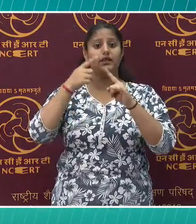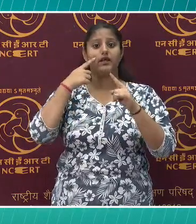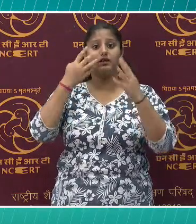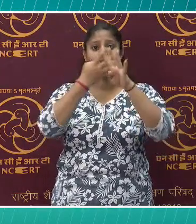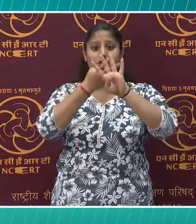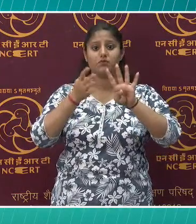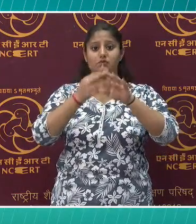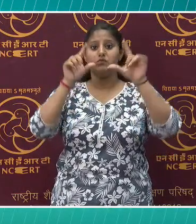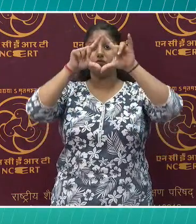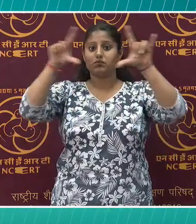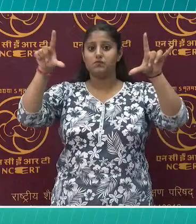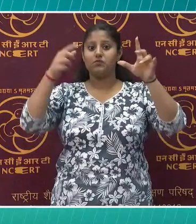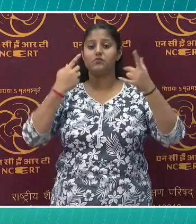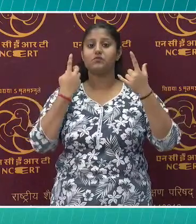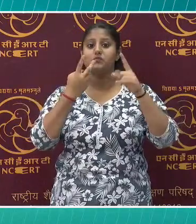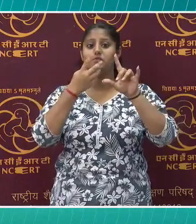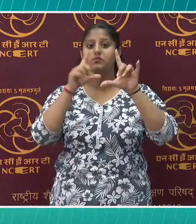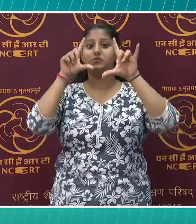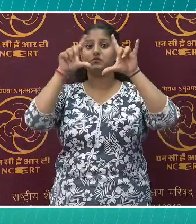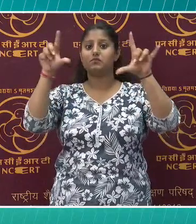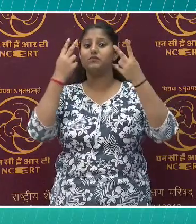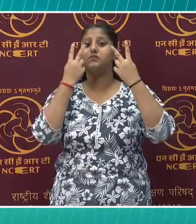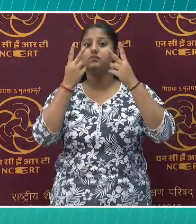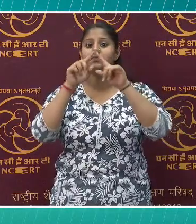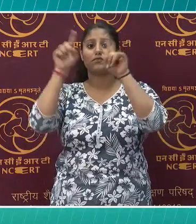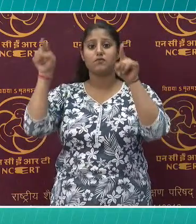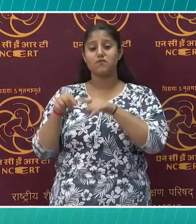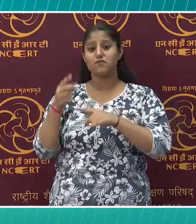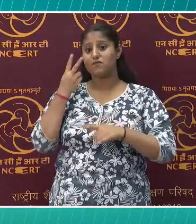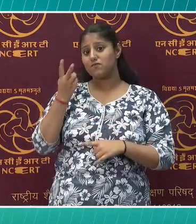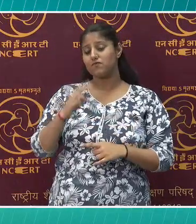is the cover of the Kriti, and you will see a